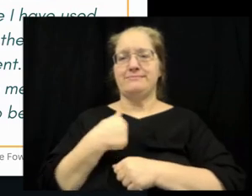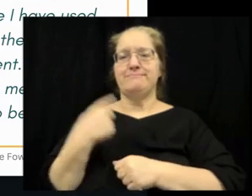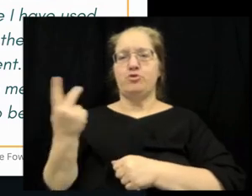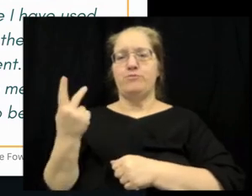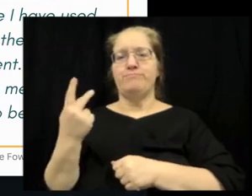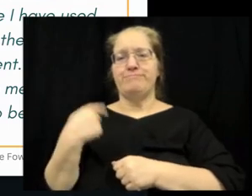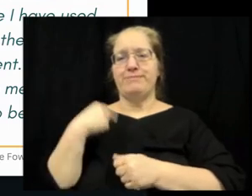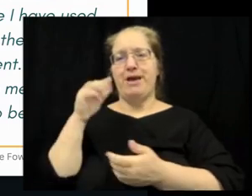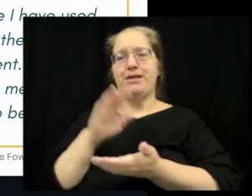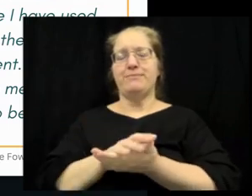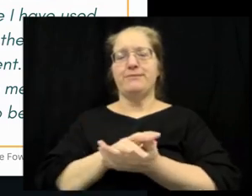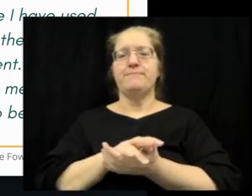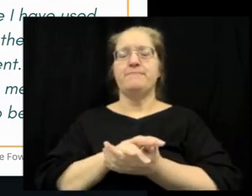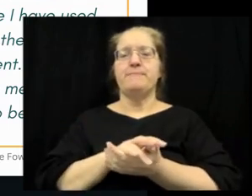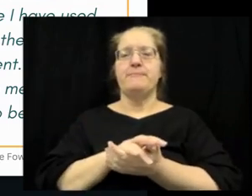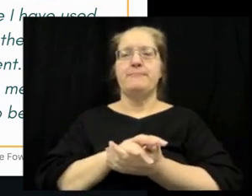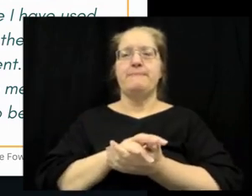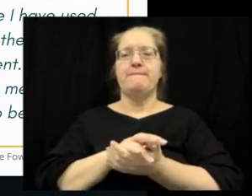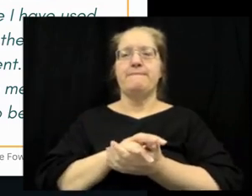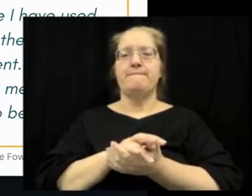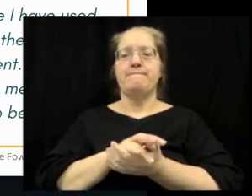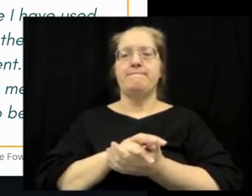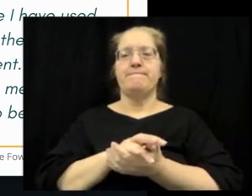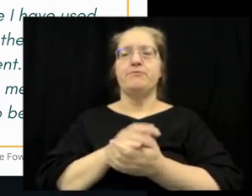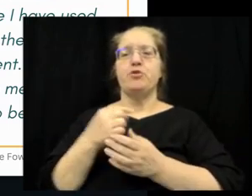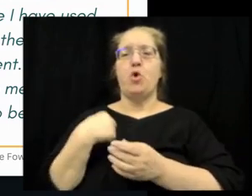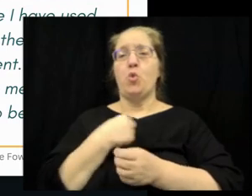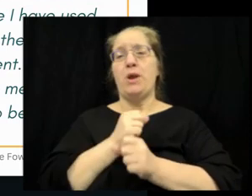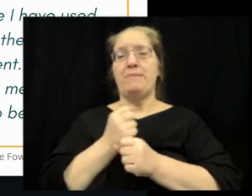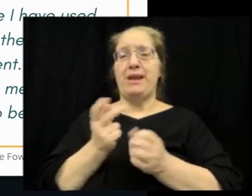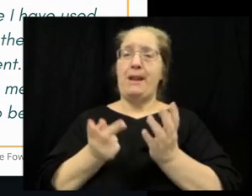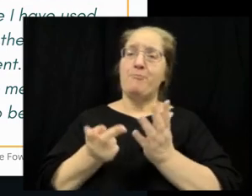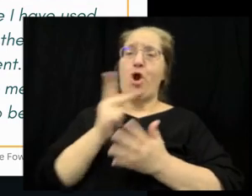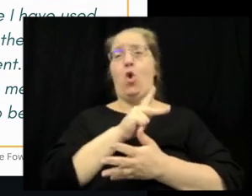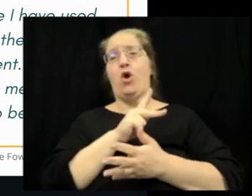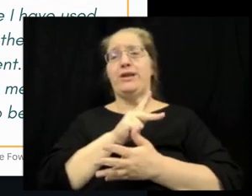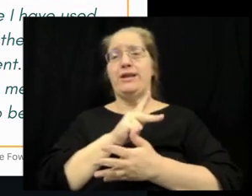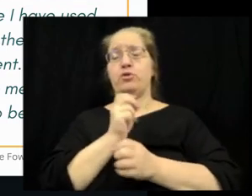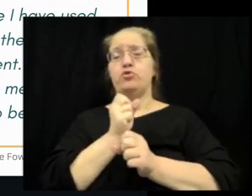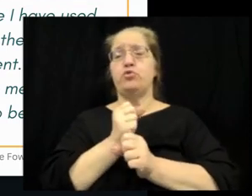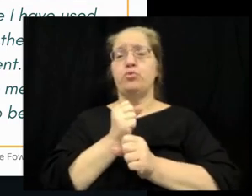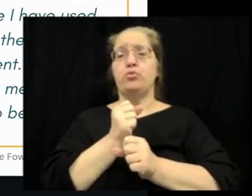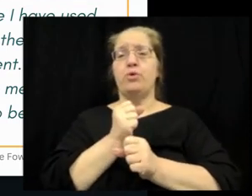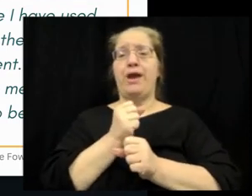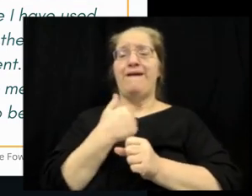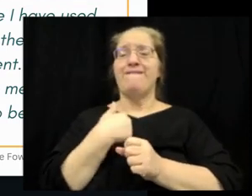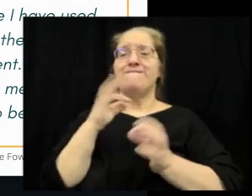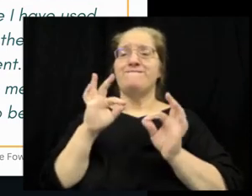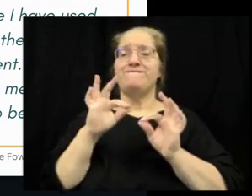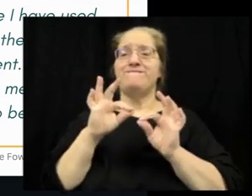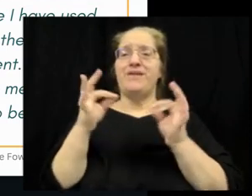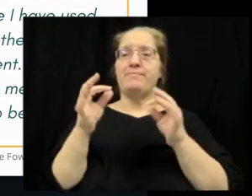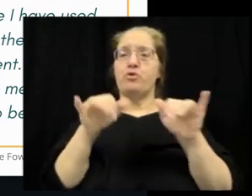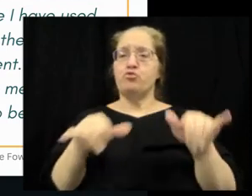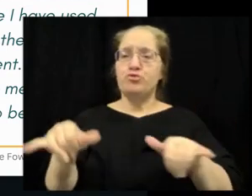and myself. And so we made it a priority to create family rituals and spend more